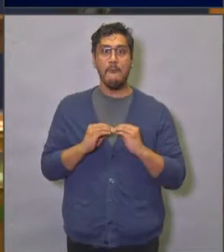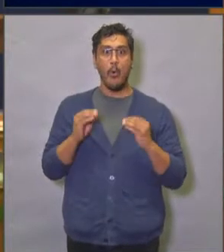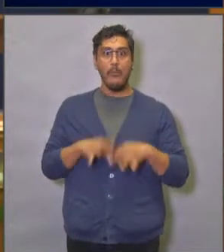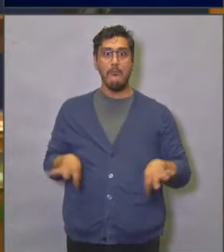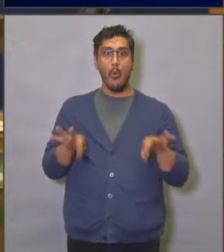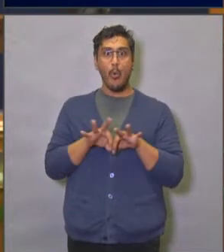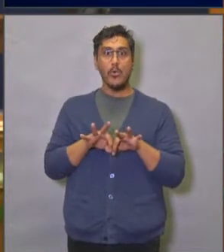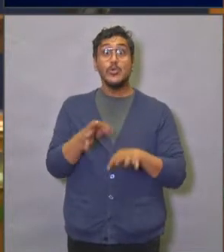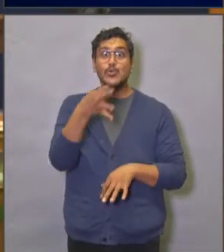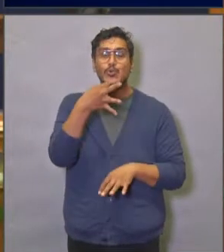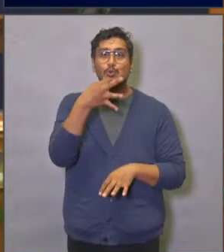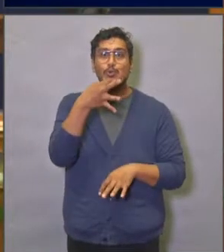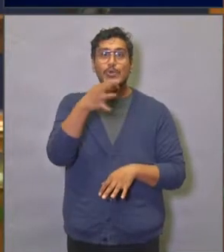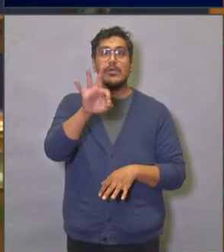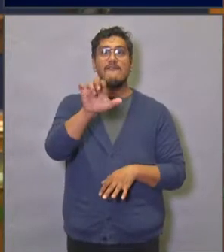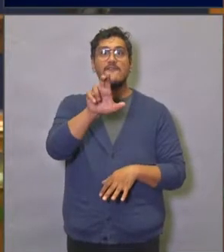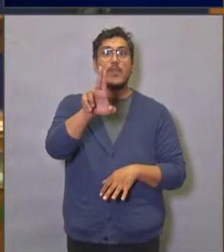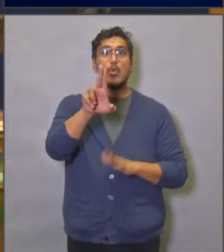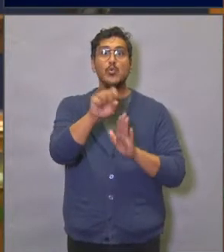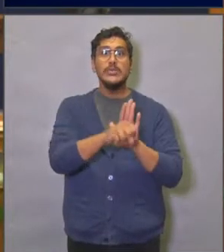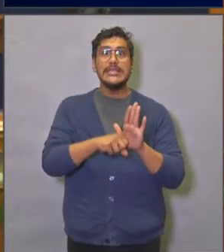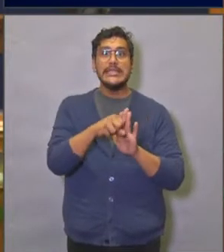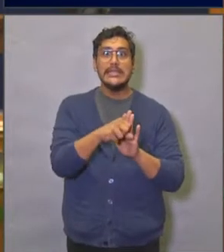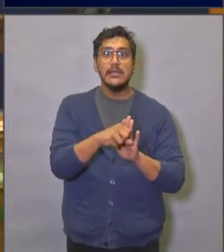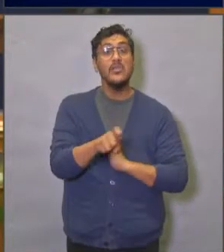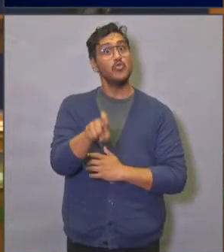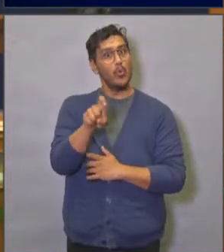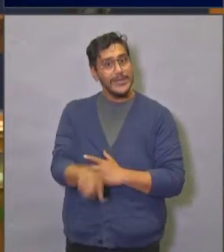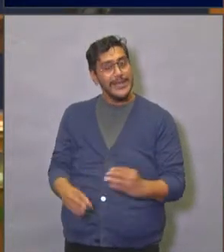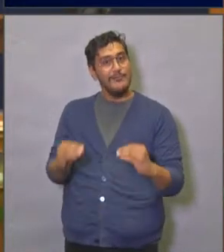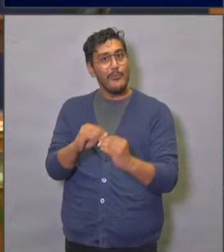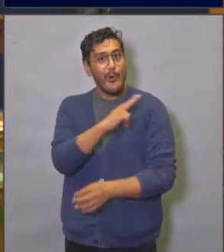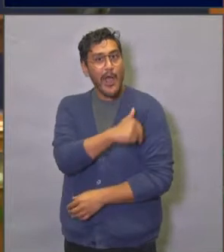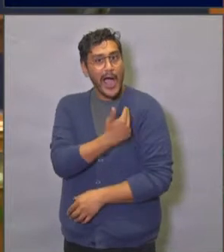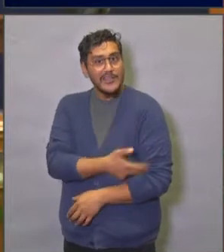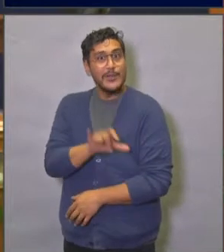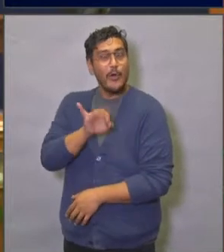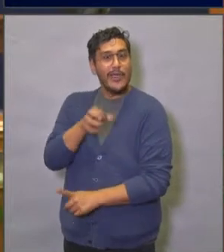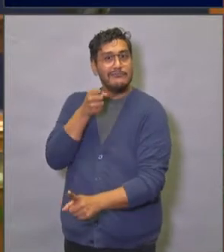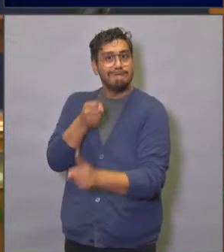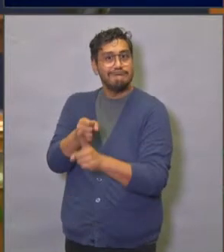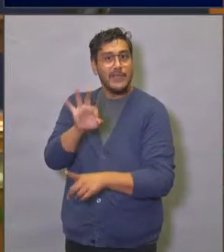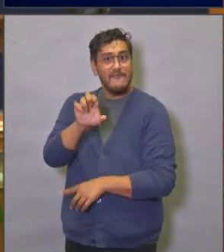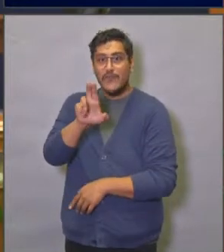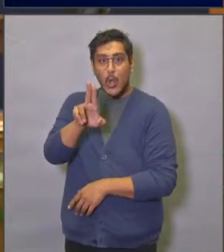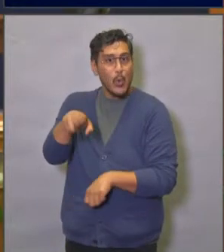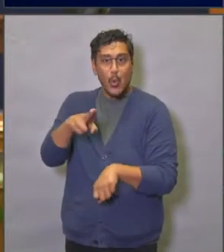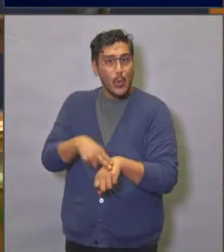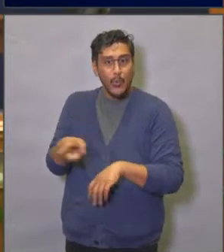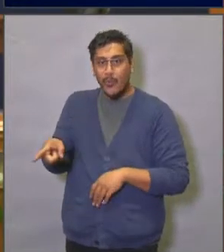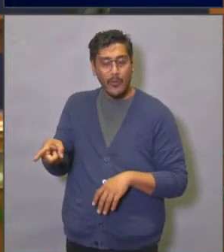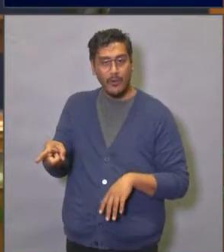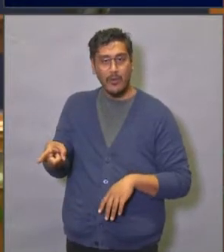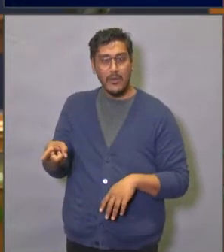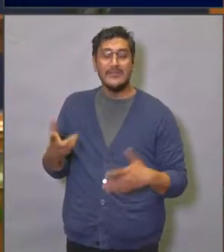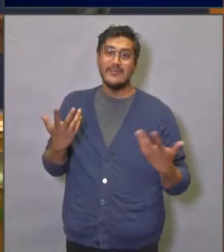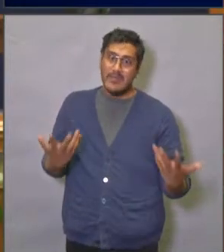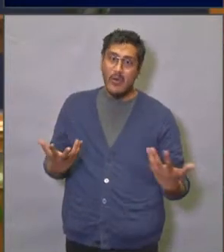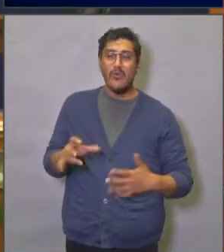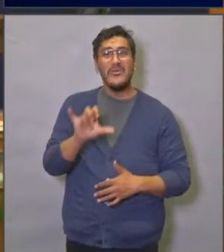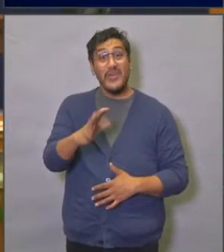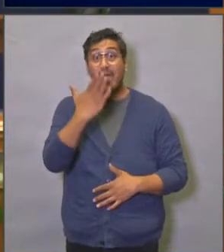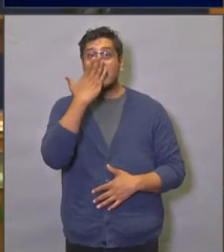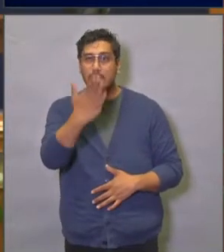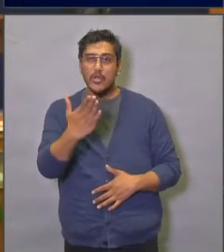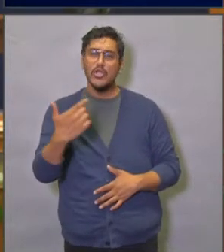have capacity to treat and care for people who have influenza. So I think it's good explaining